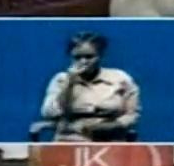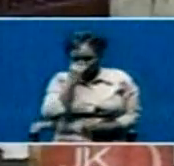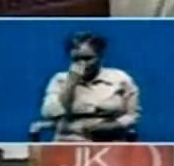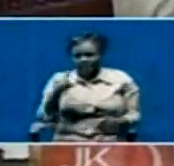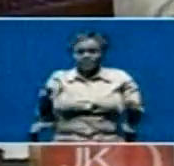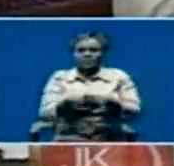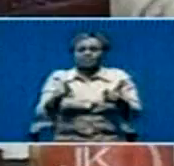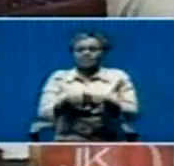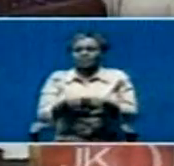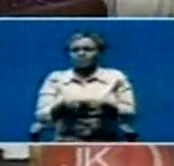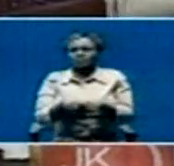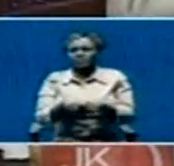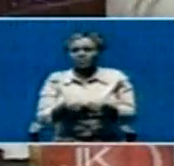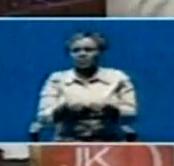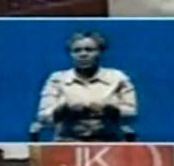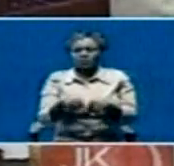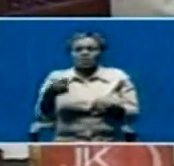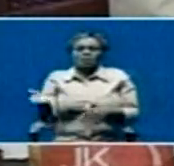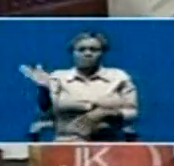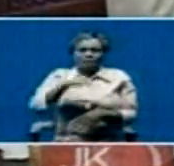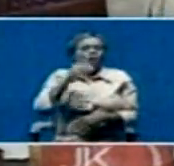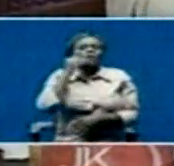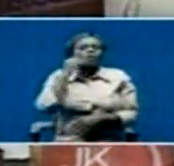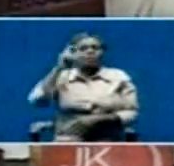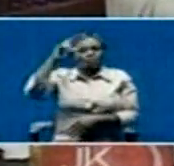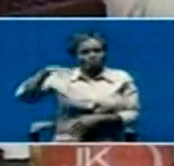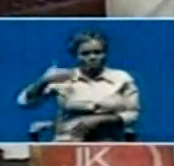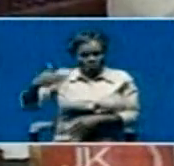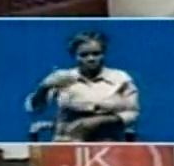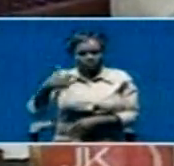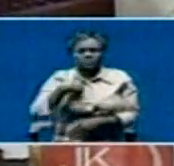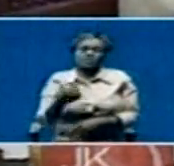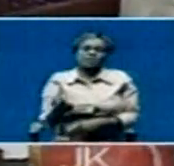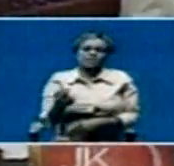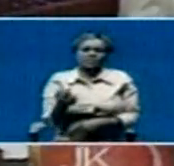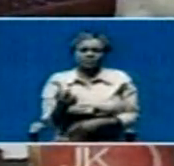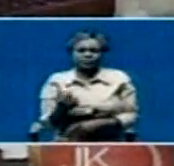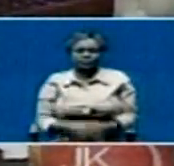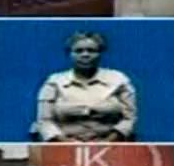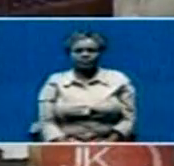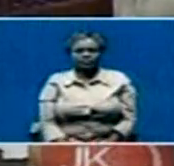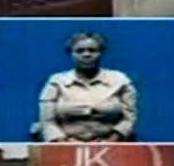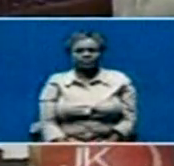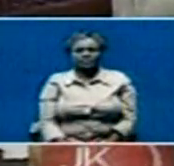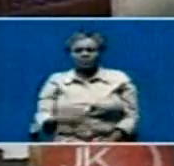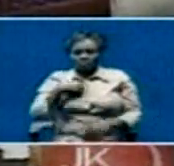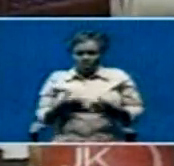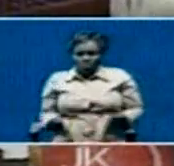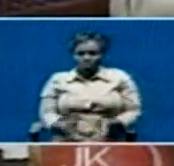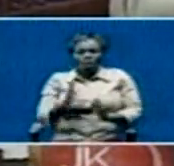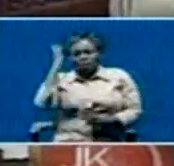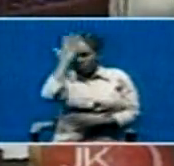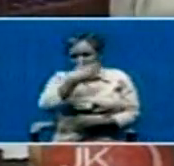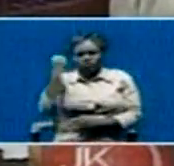He visits Kenya very often. Thank you. Always comes back home. I'm sure he's here now because I came. But anyhow, I was born in a